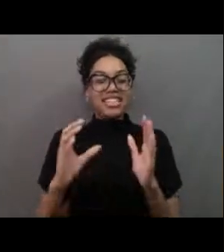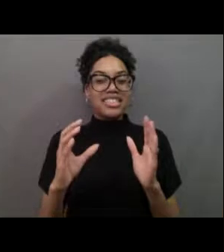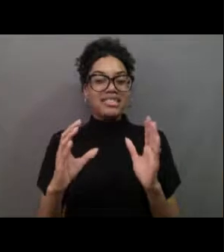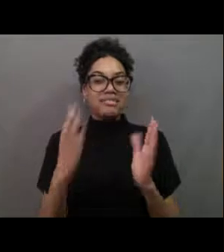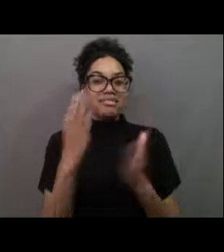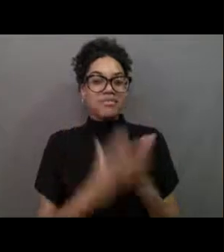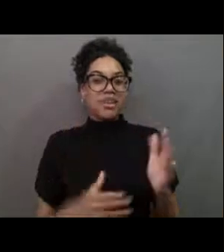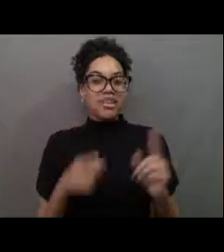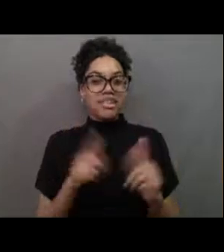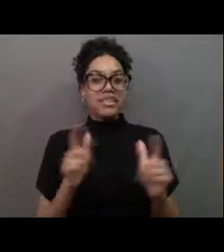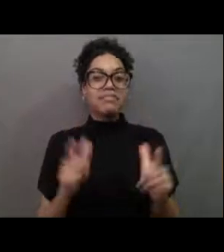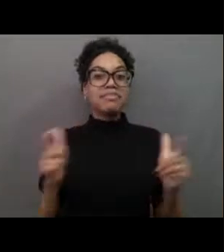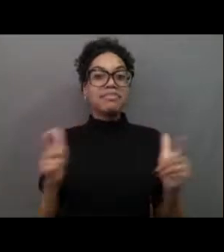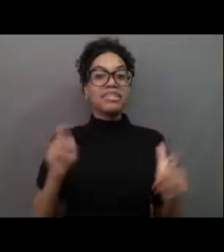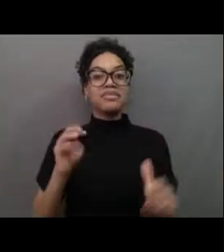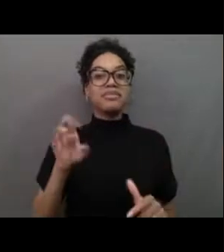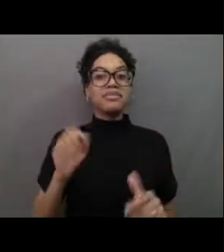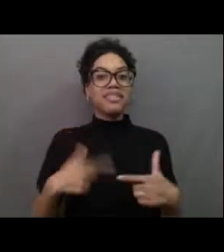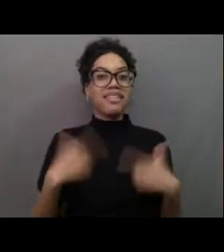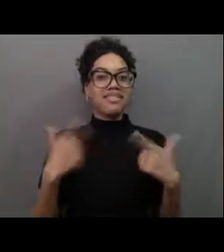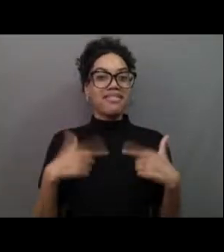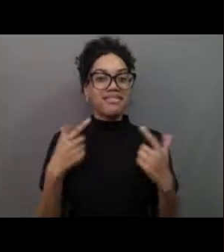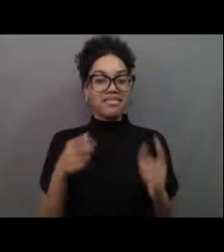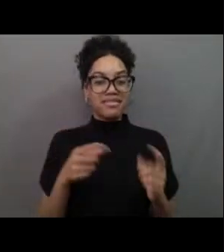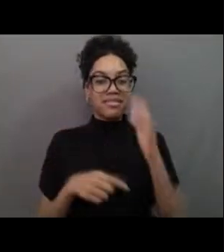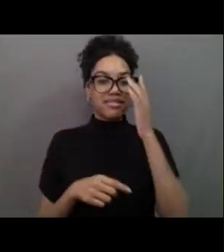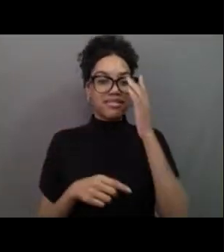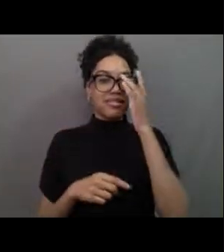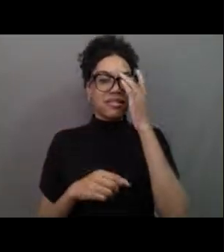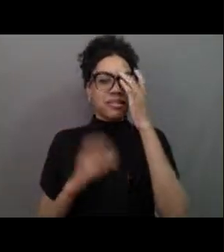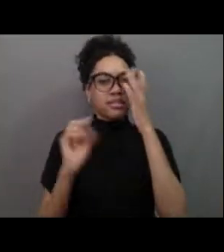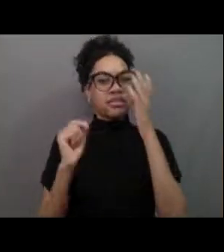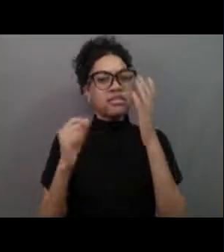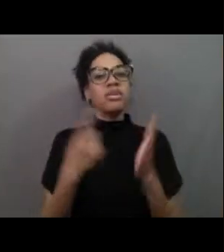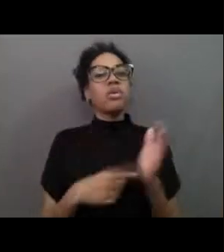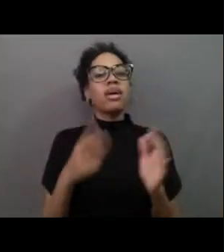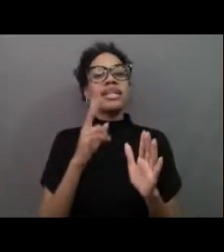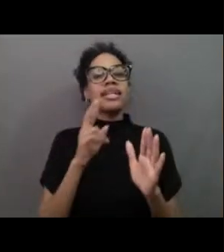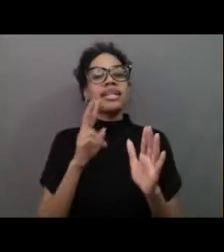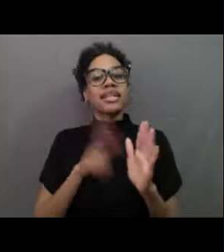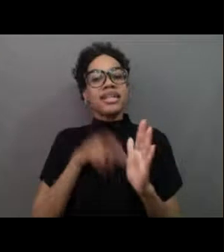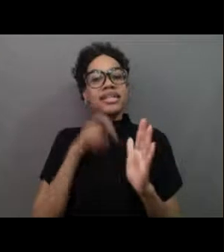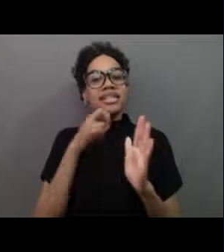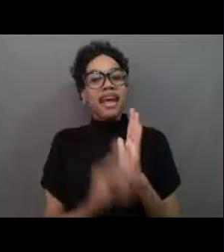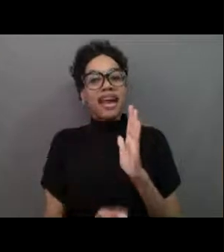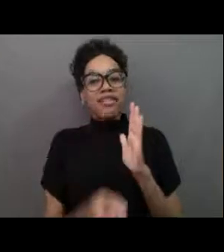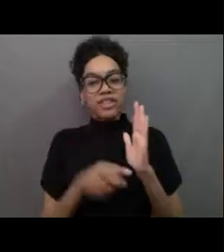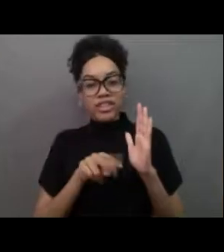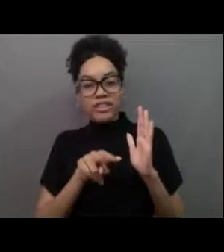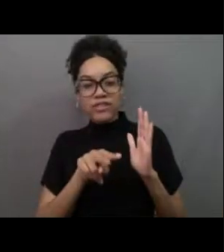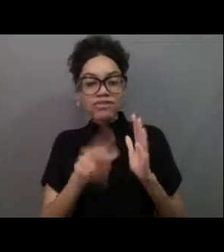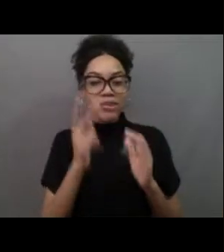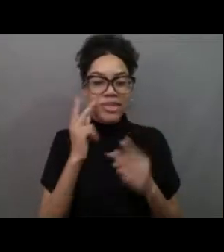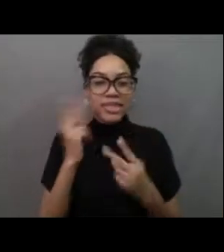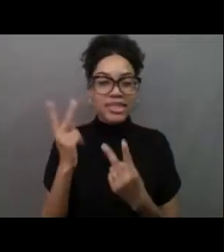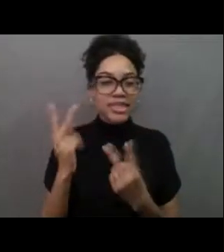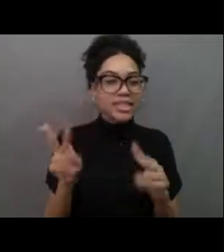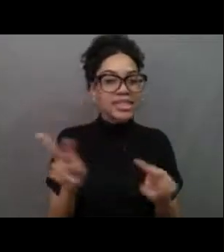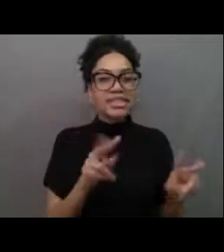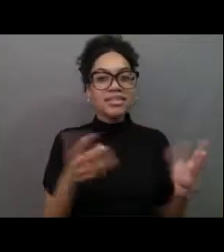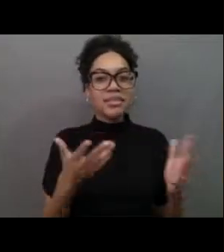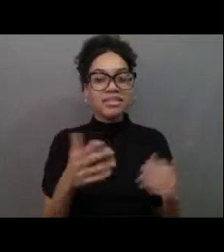biggest marine life. So what's the stuff that all the divers are hoping to see most when they visit our reefs? they're looking for the corals and